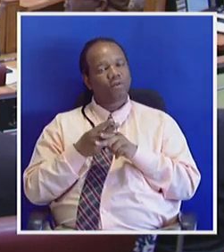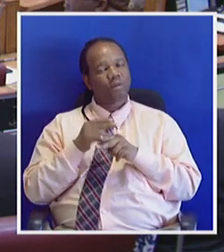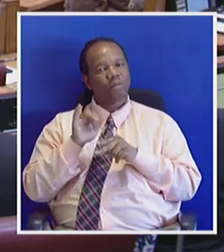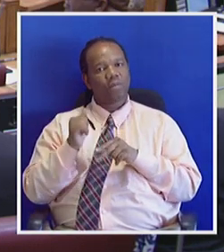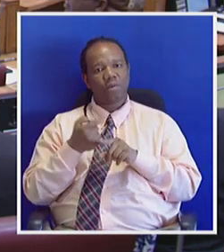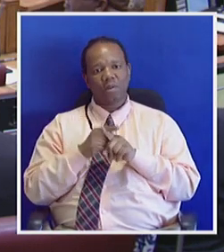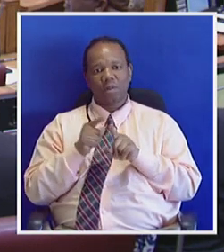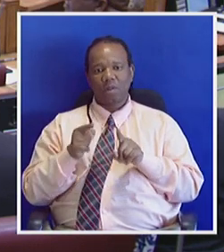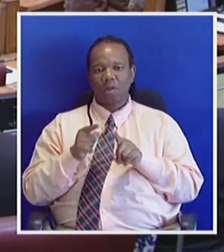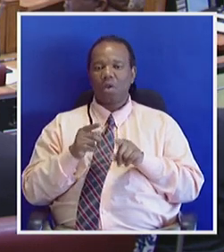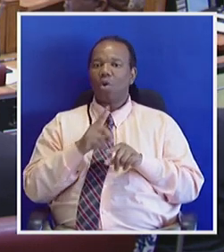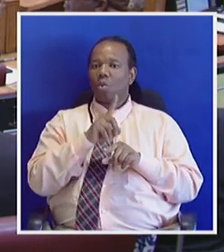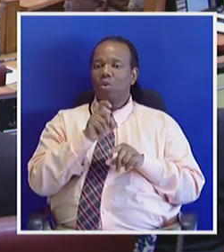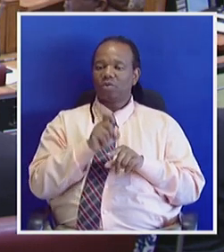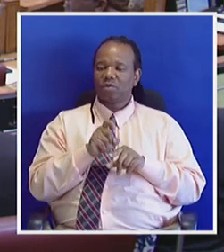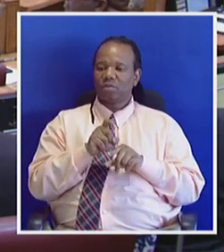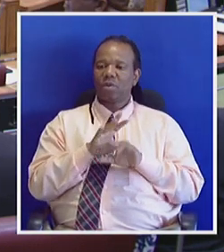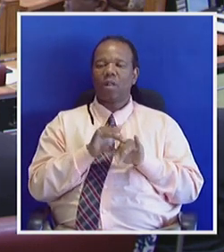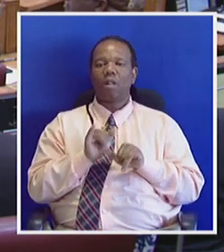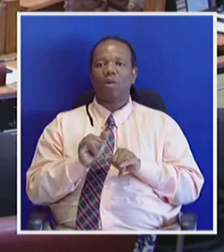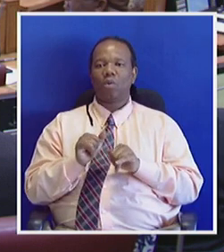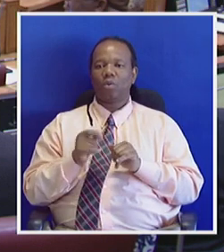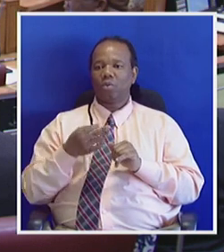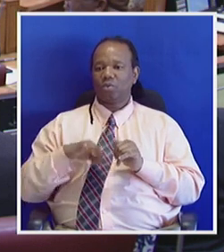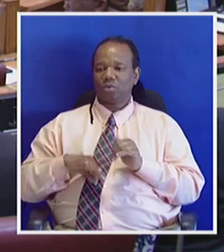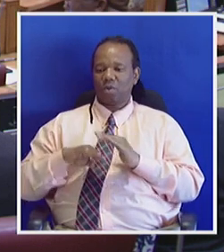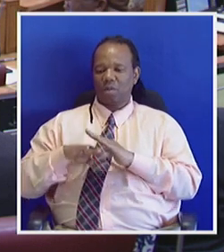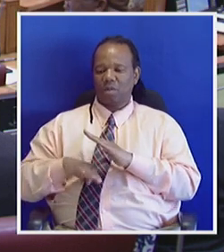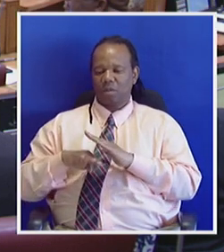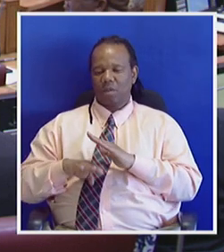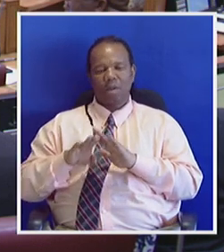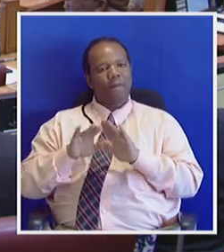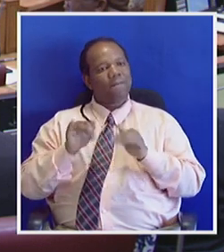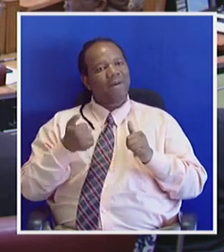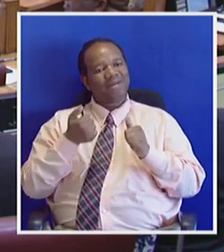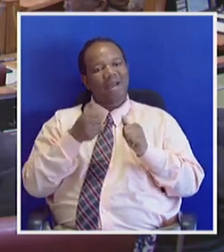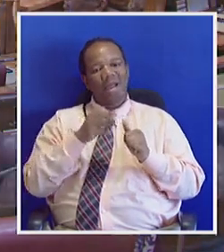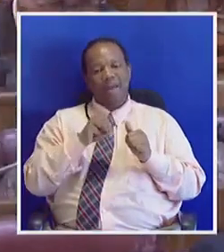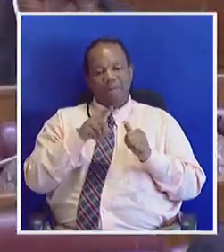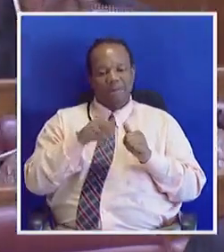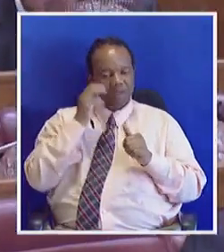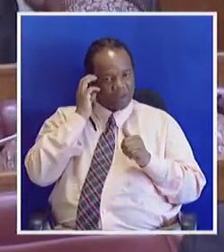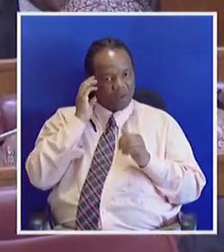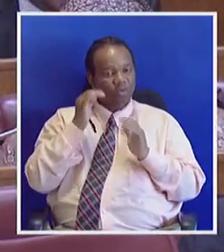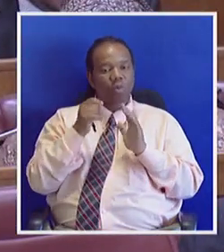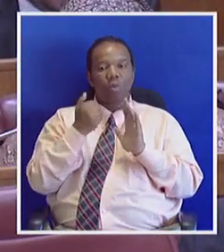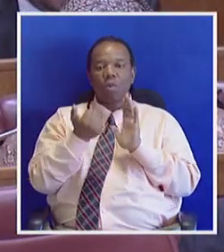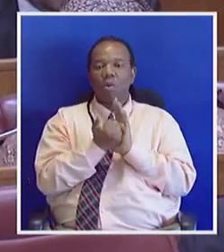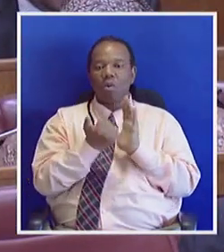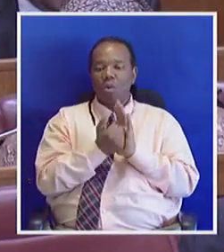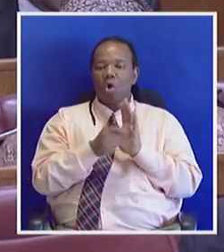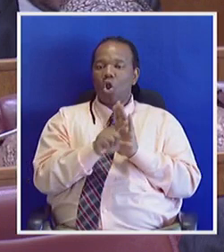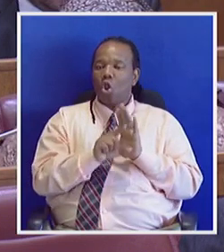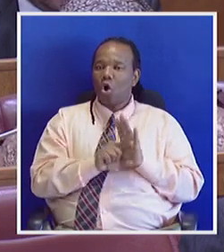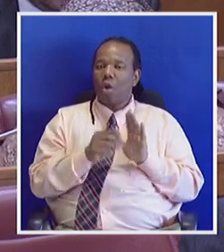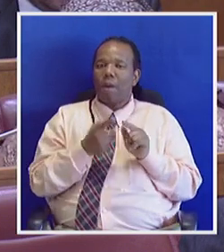wages. Our responsibility as legislators is to pass the law, but what we find is that in